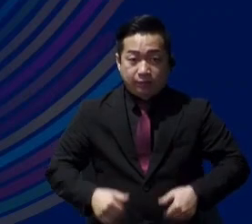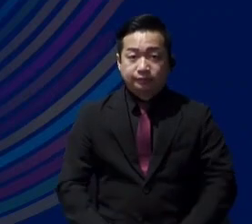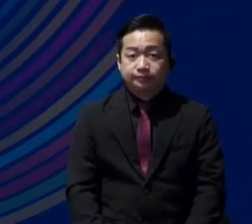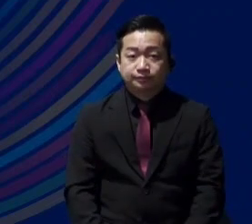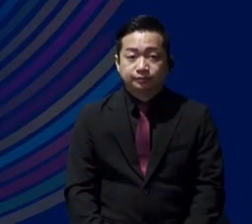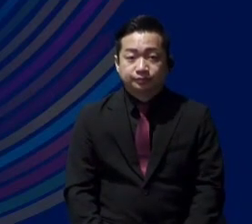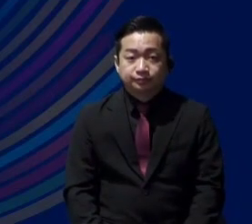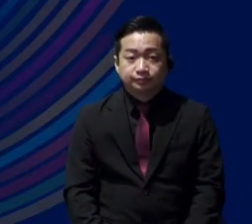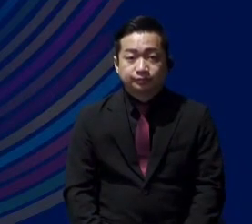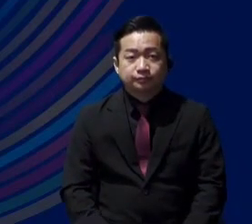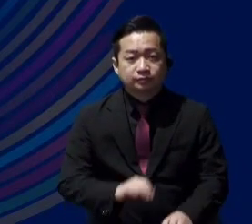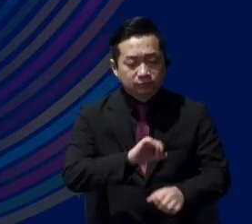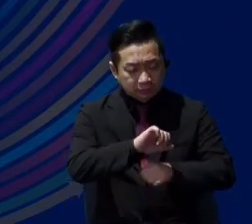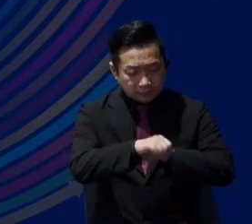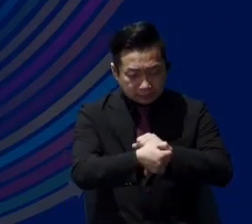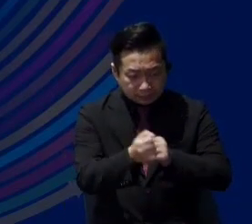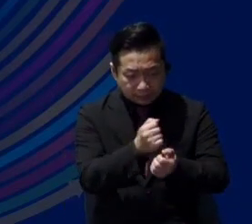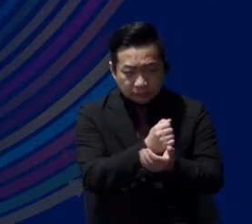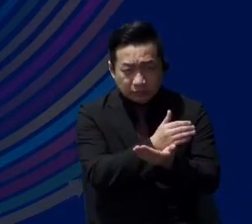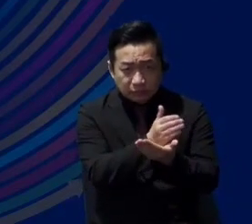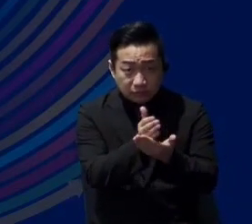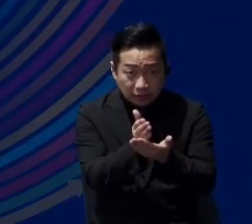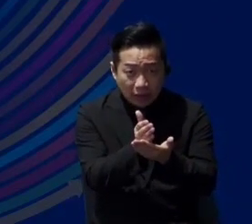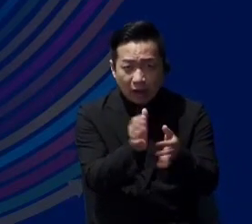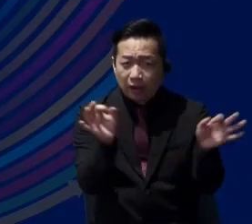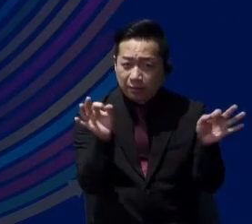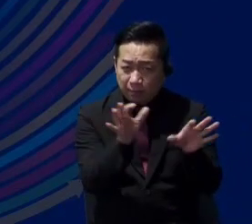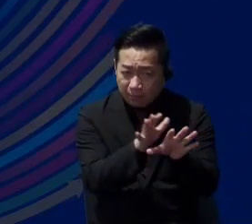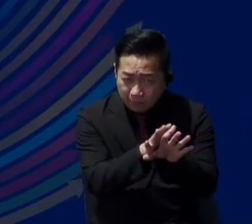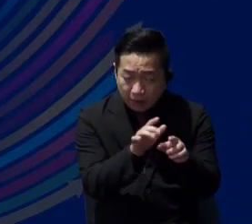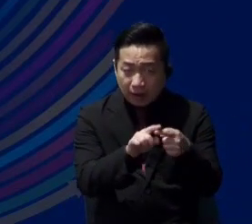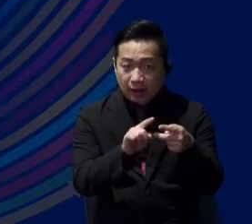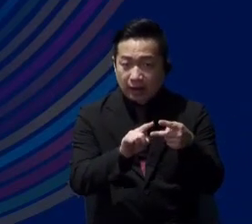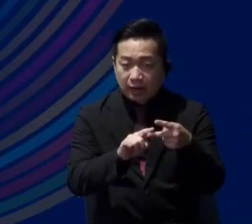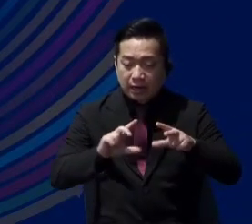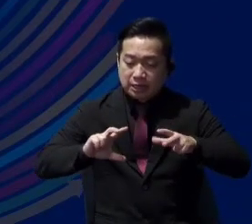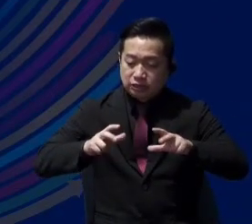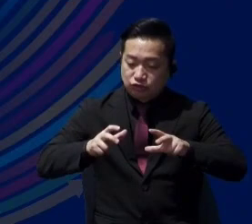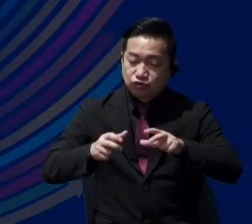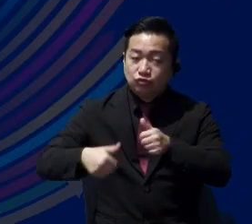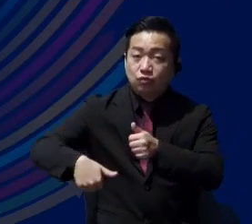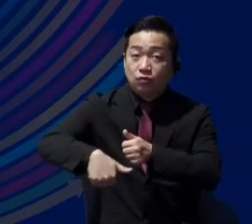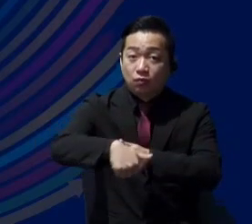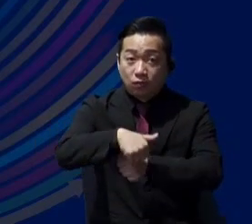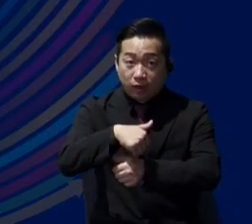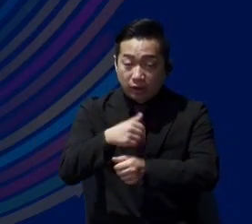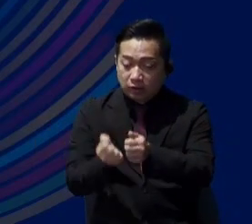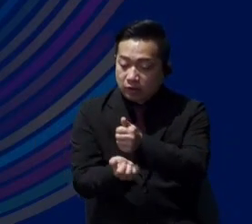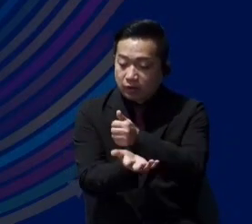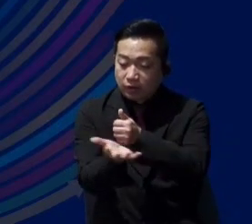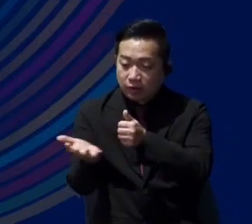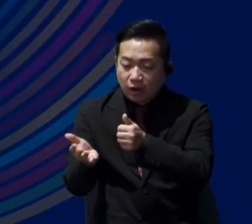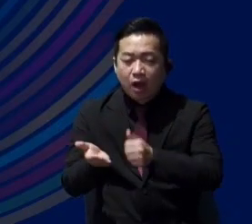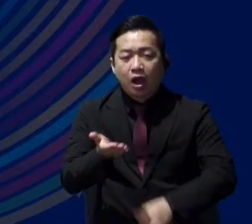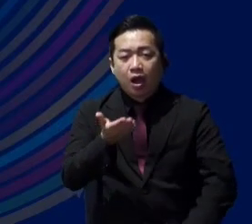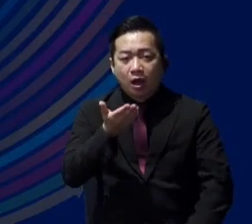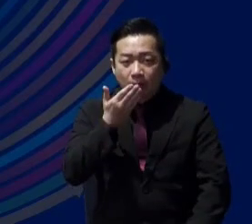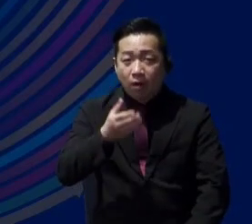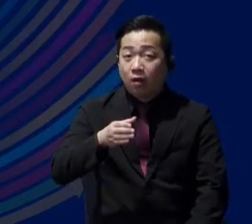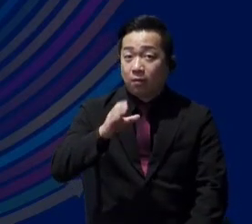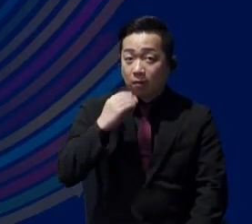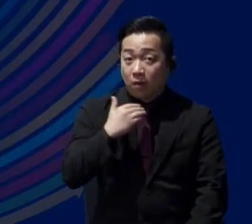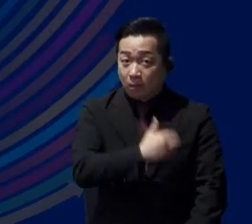loss, because all that has implications on our food systems, on water and other things. So it's really